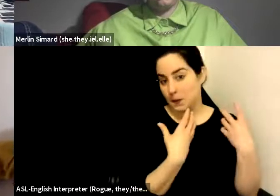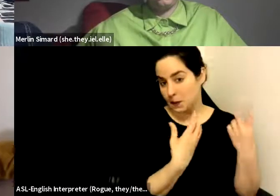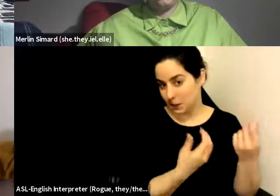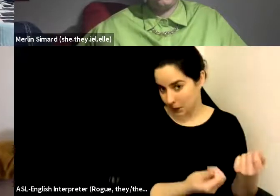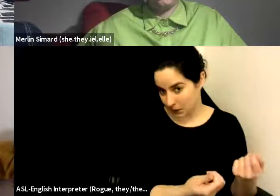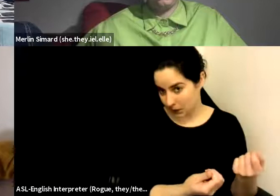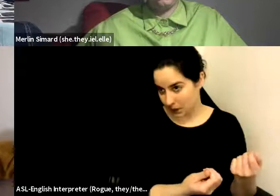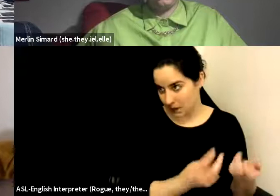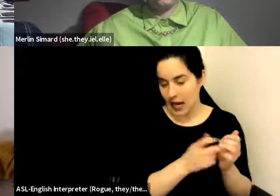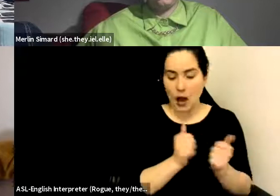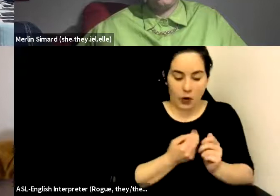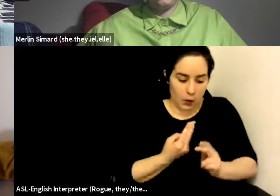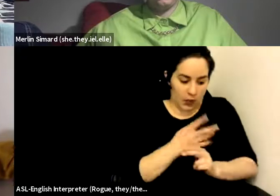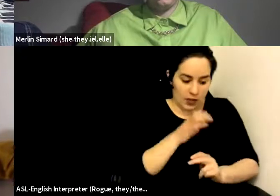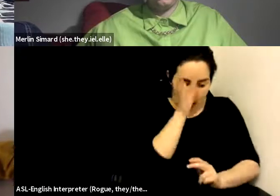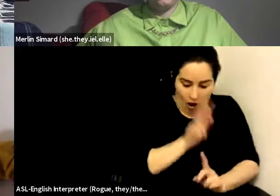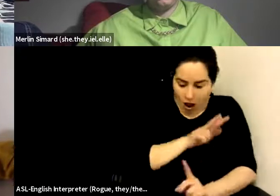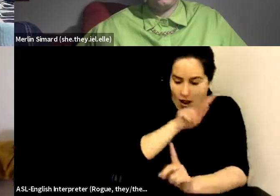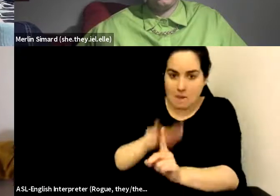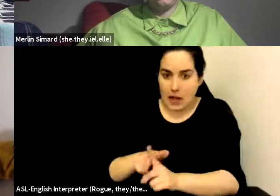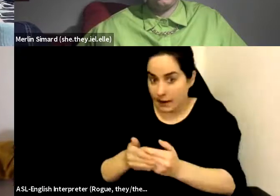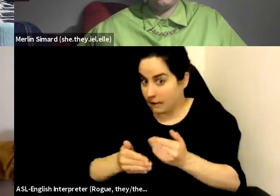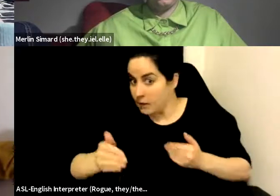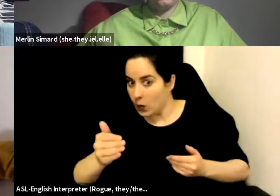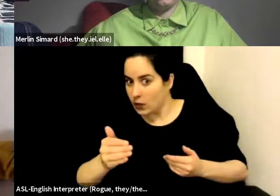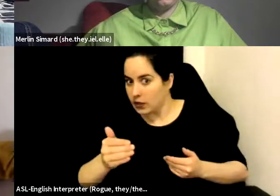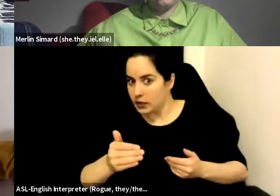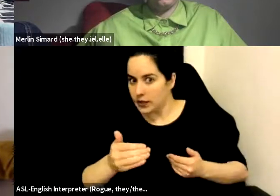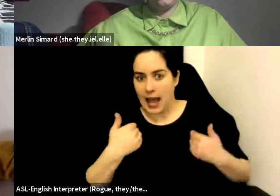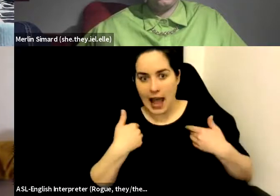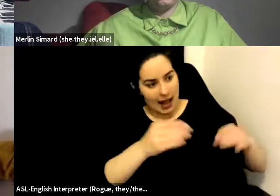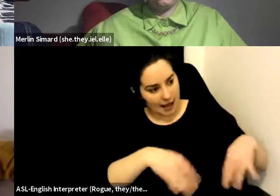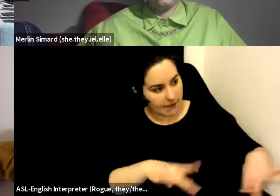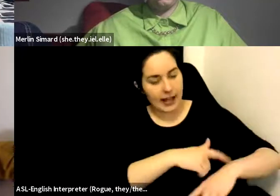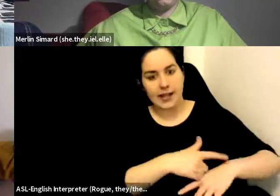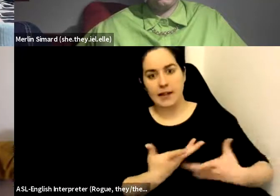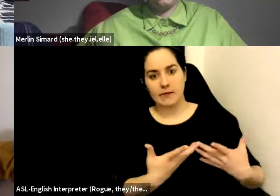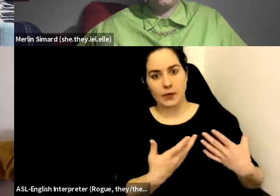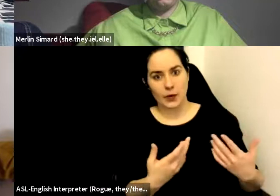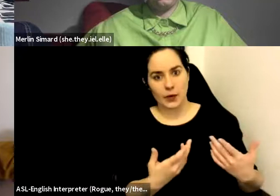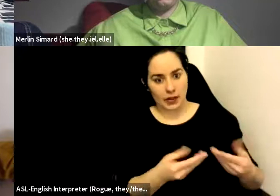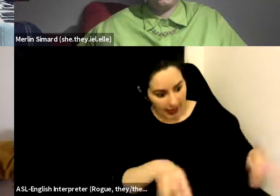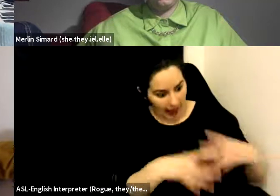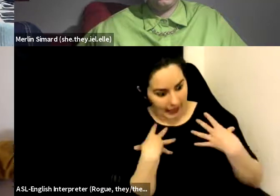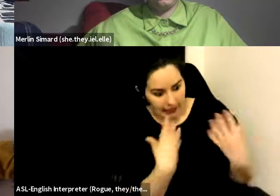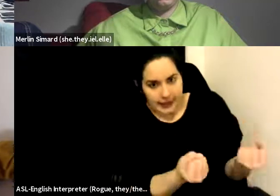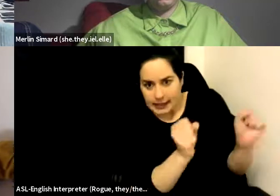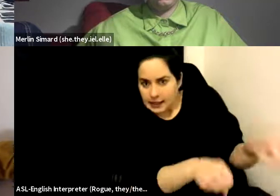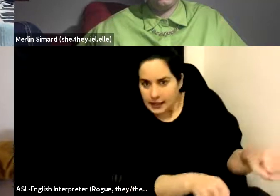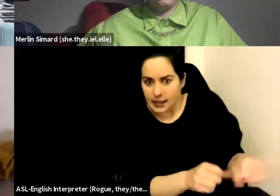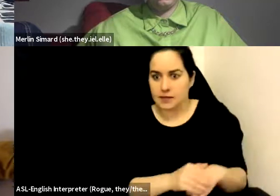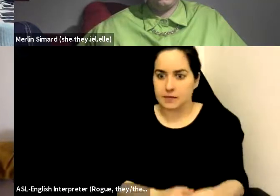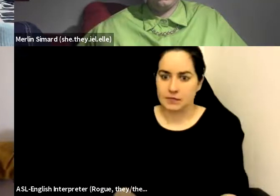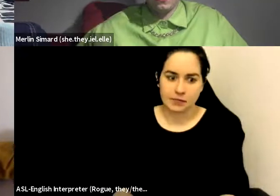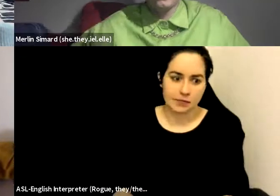moving forward. And like, this last year has shown us a lot, but